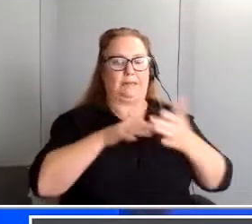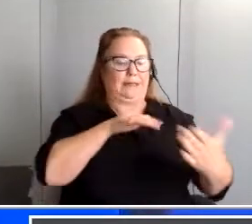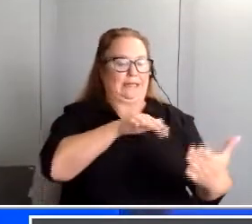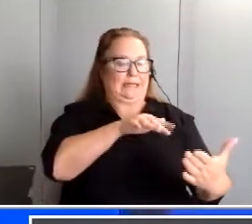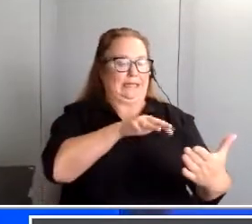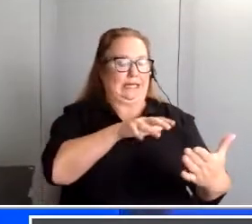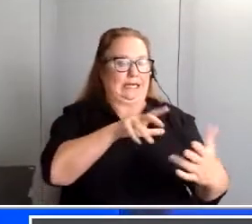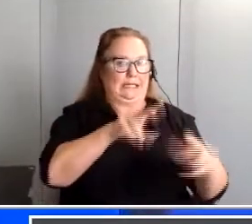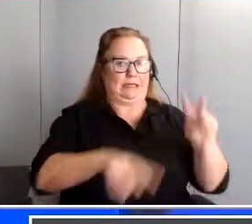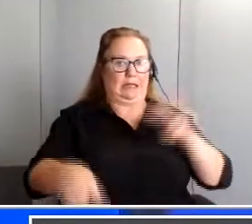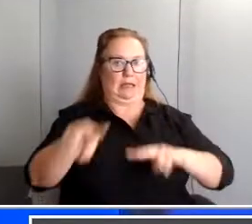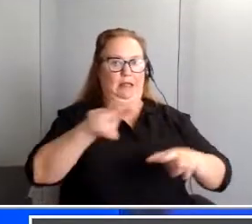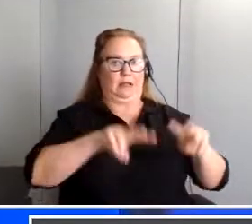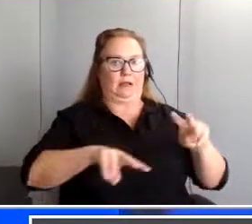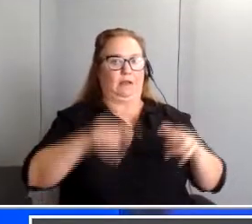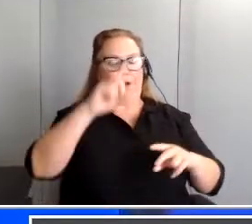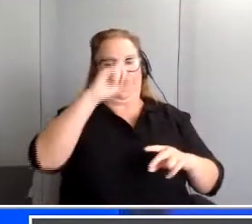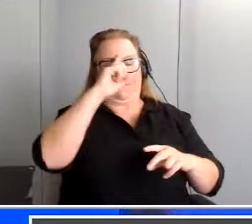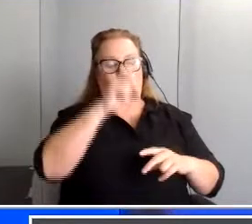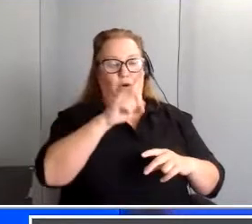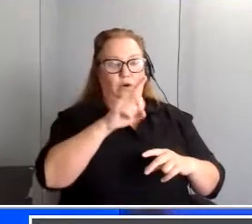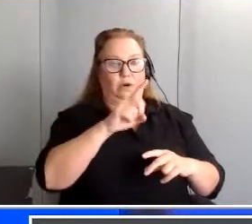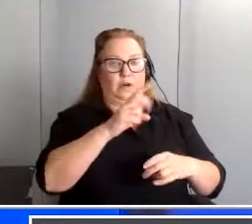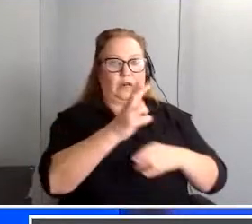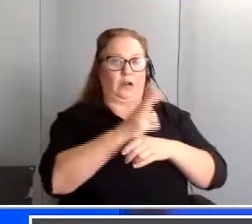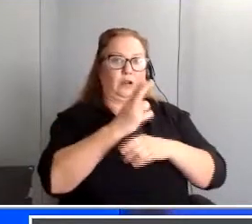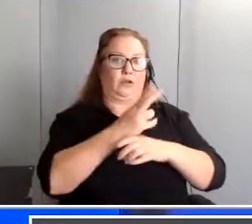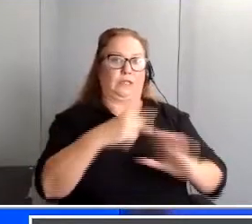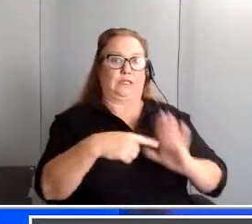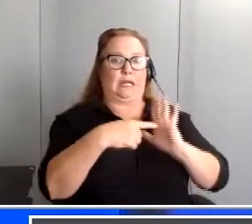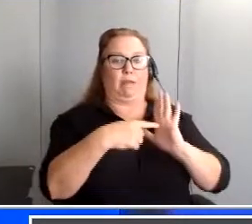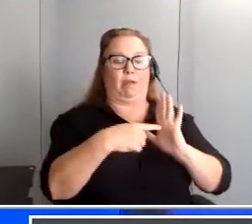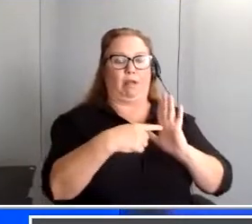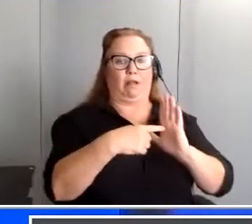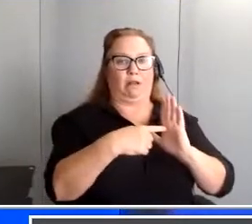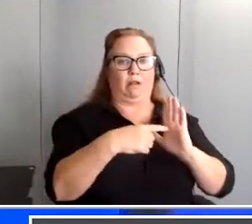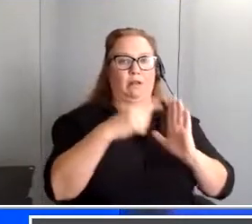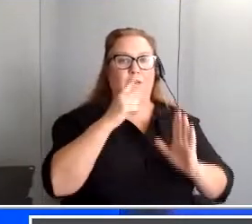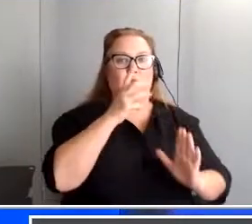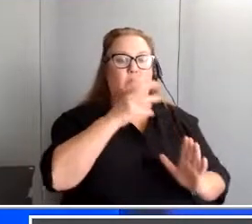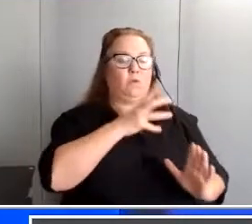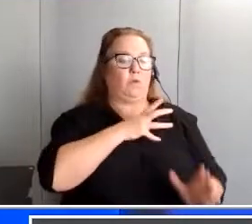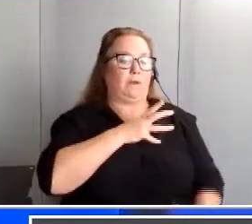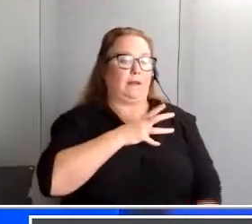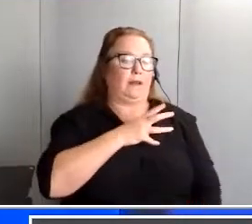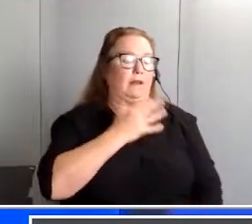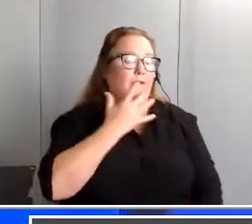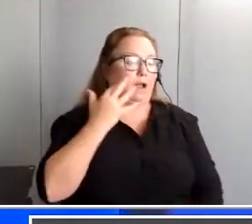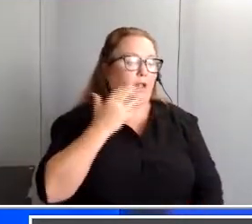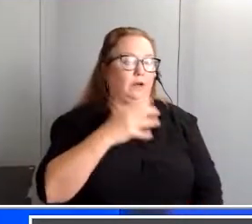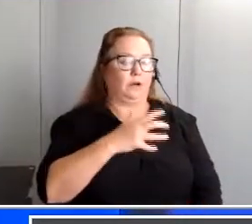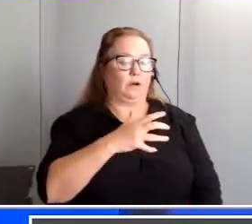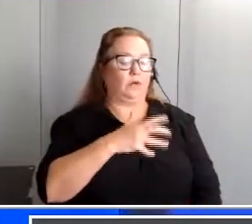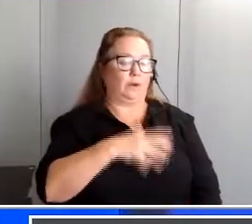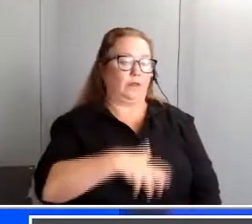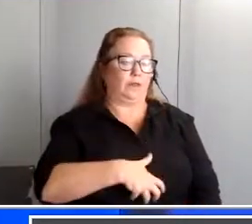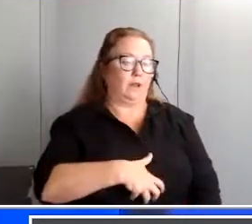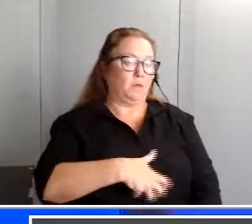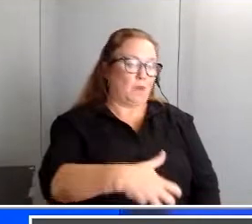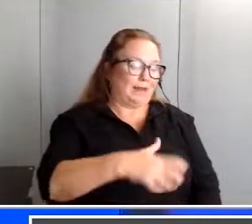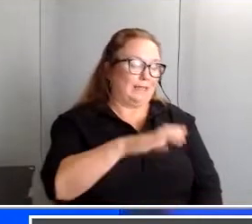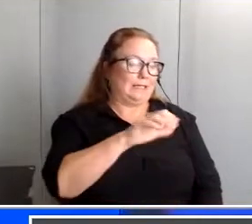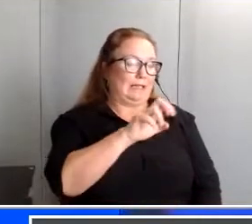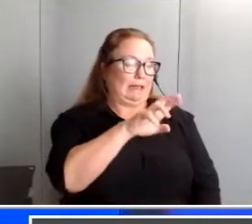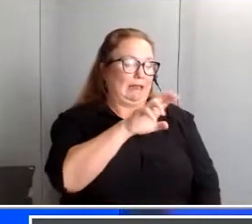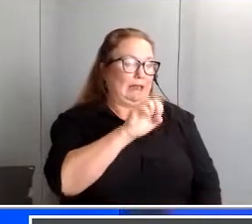look at in terms of, and I'll use this example. For example, women of color with maternal care during the